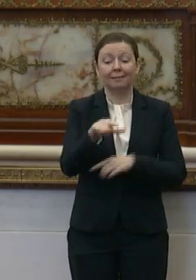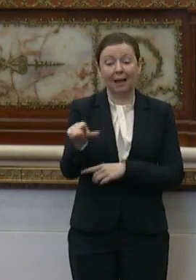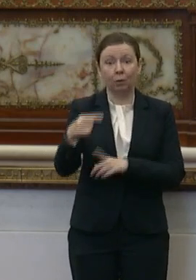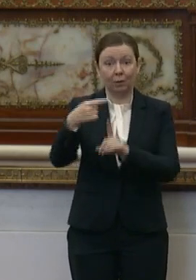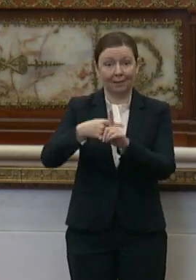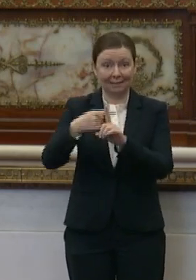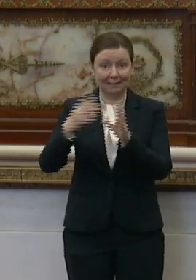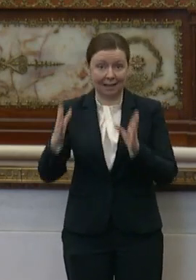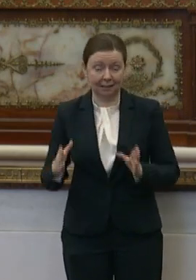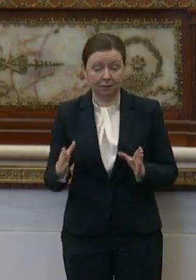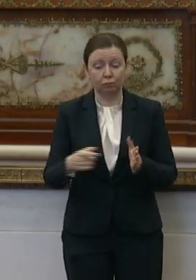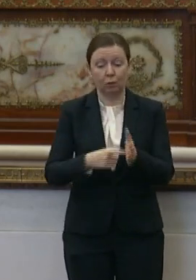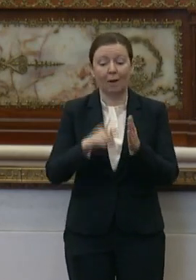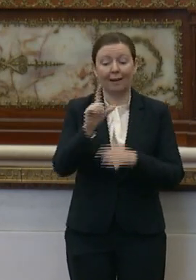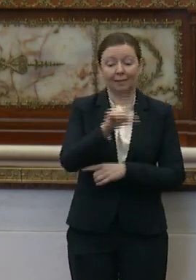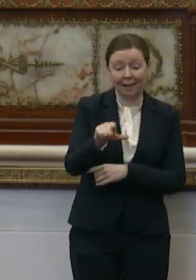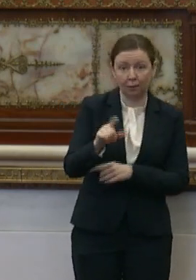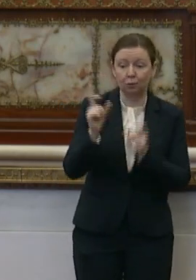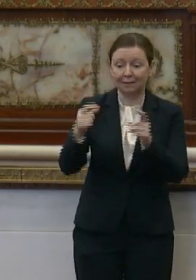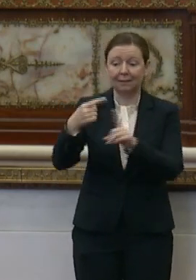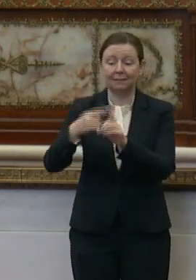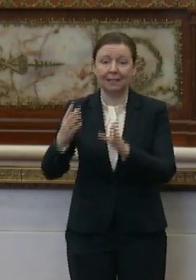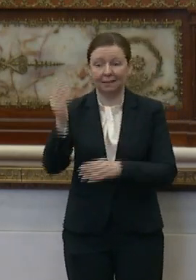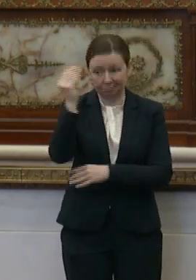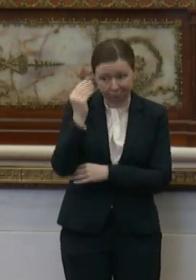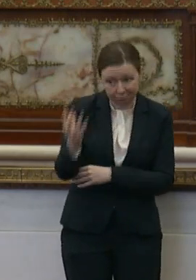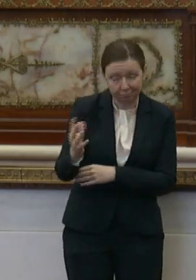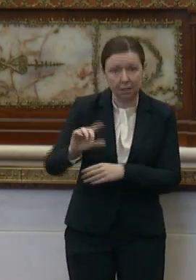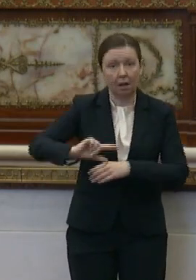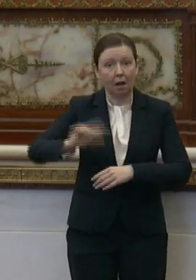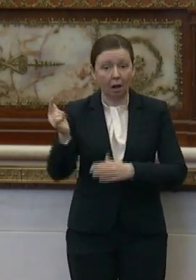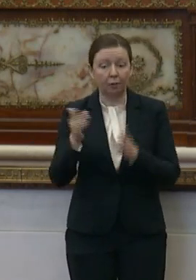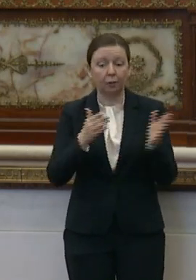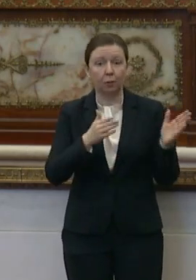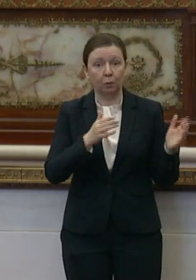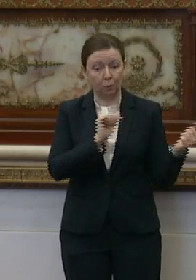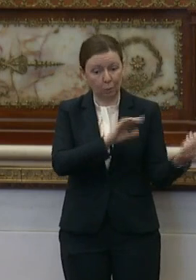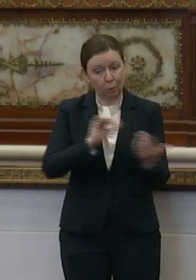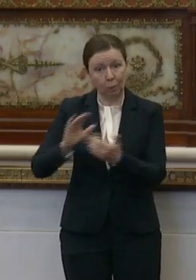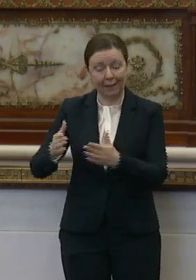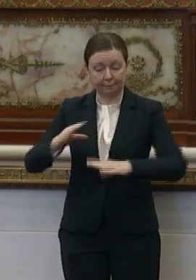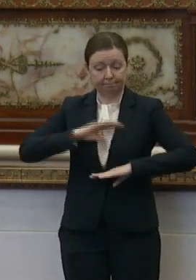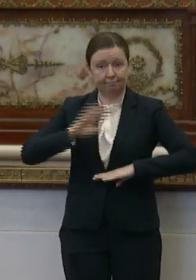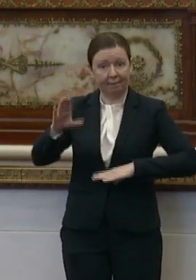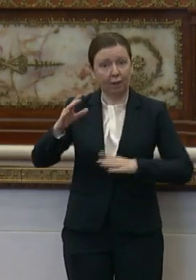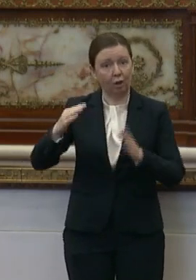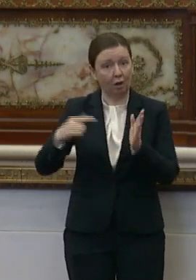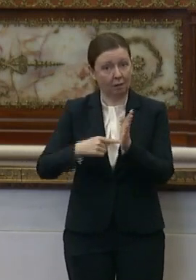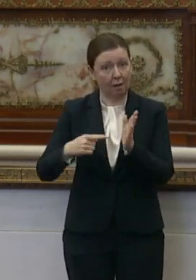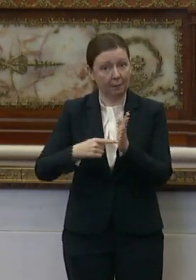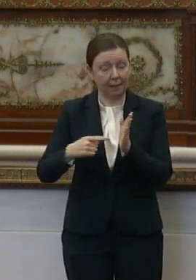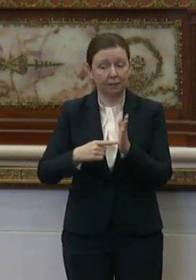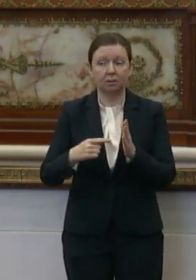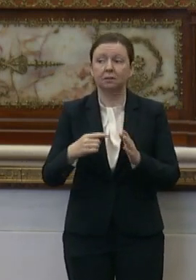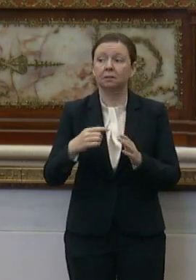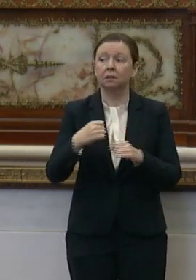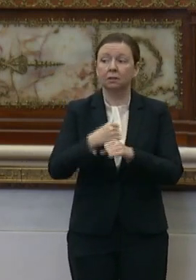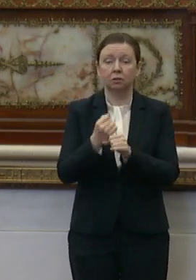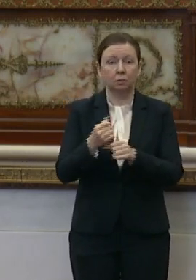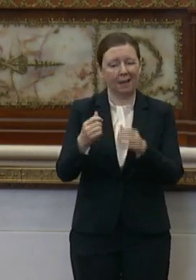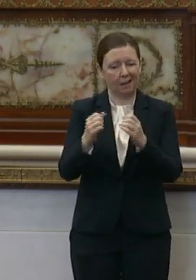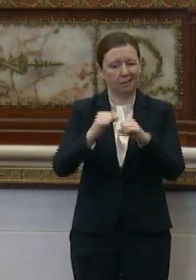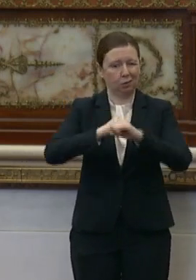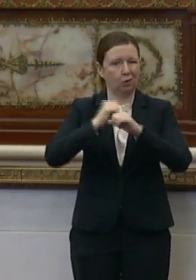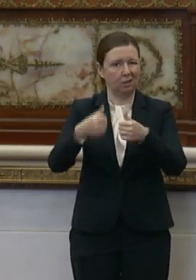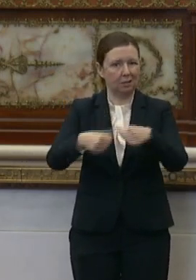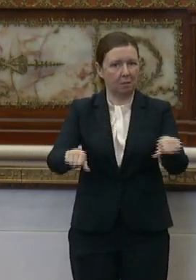Tenant, requiring landlords to give tenants notice of alternative ways to meet tenant obligations to make security deposits, and